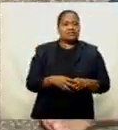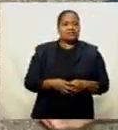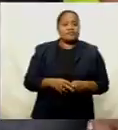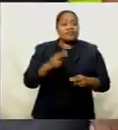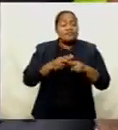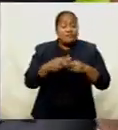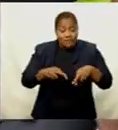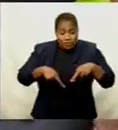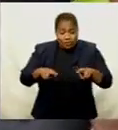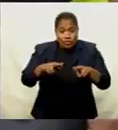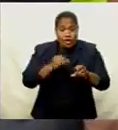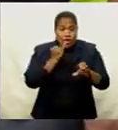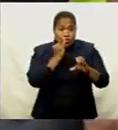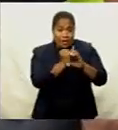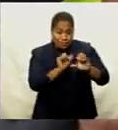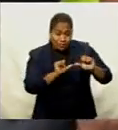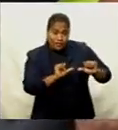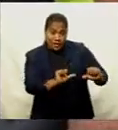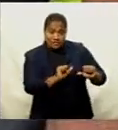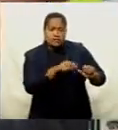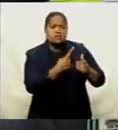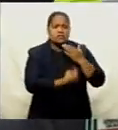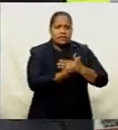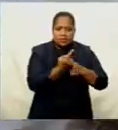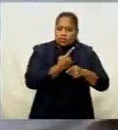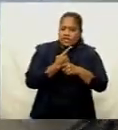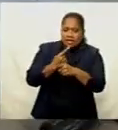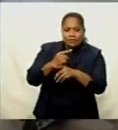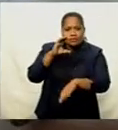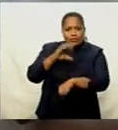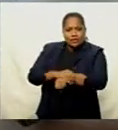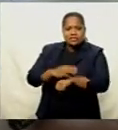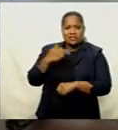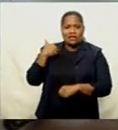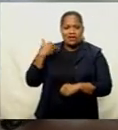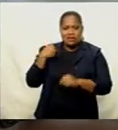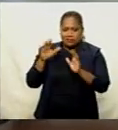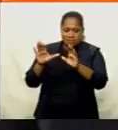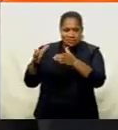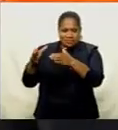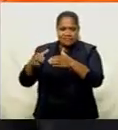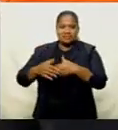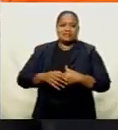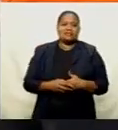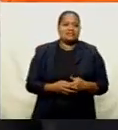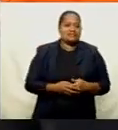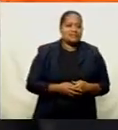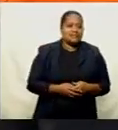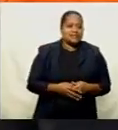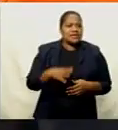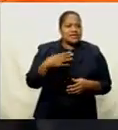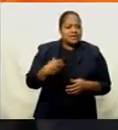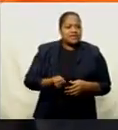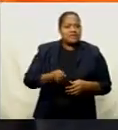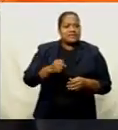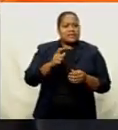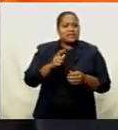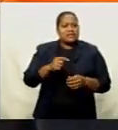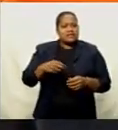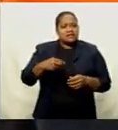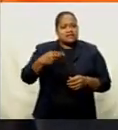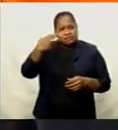Crime Prevention Committee says they are being guided by police and health officials. Each and every temperature, the name and where you came